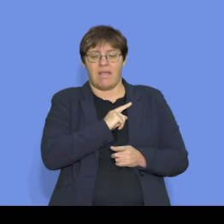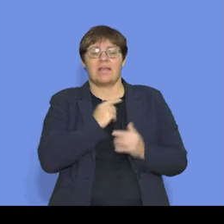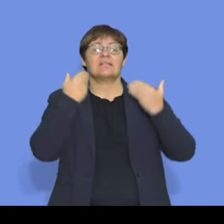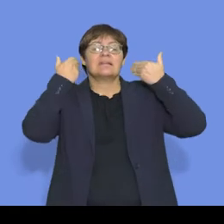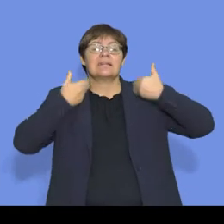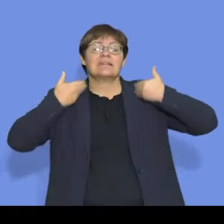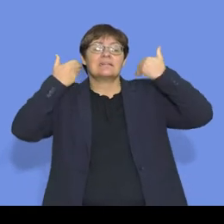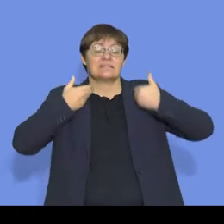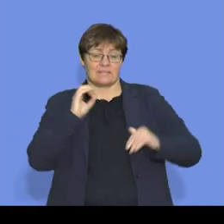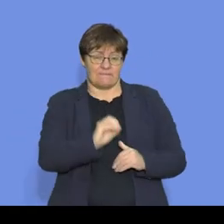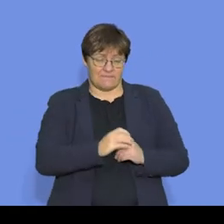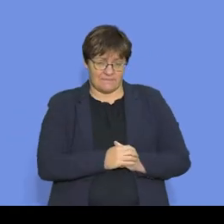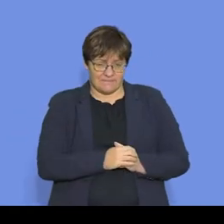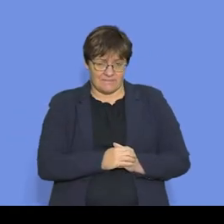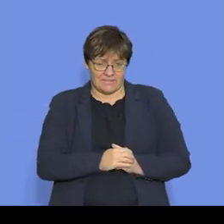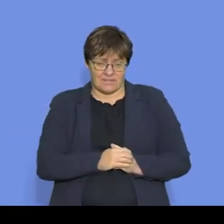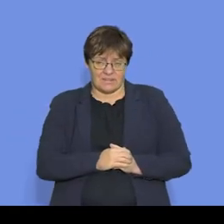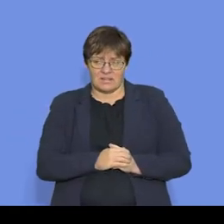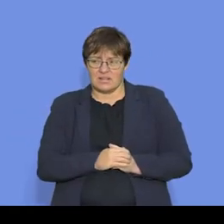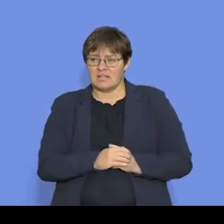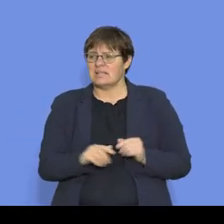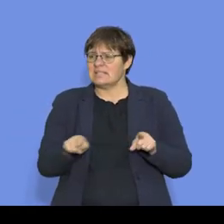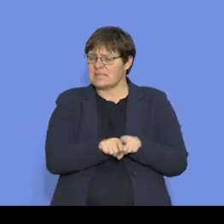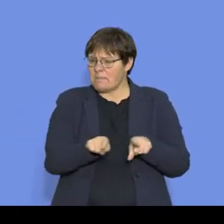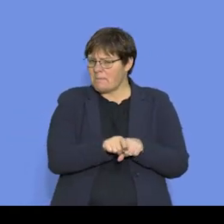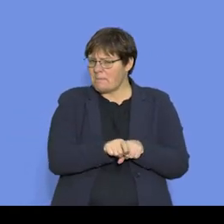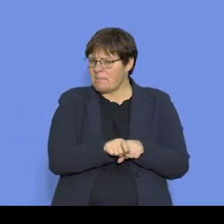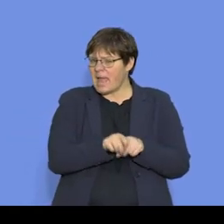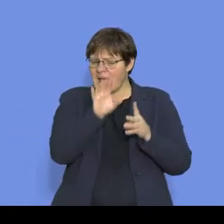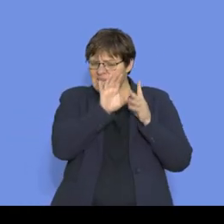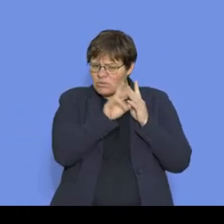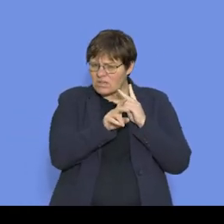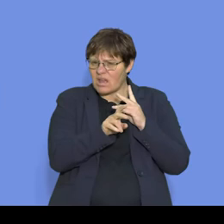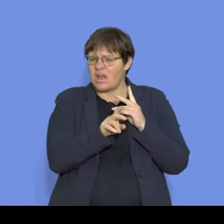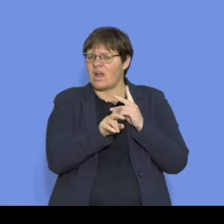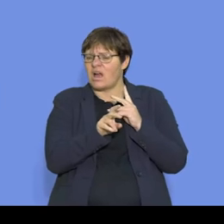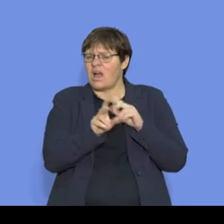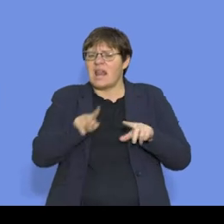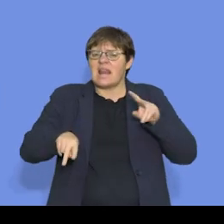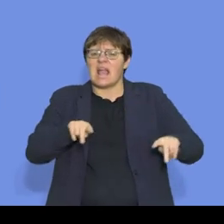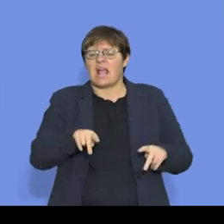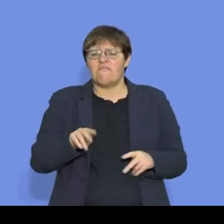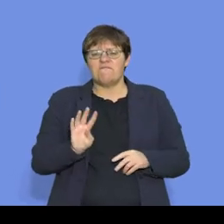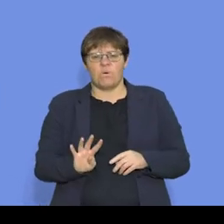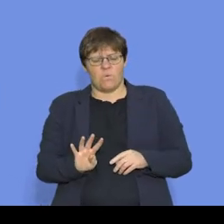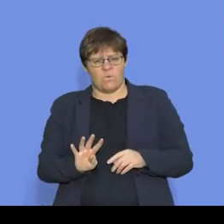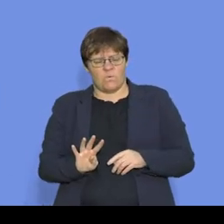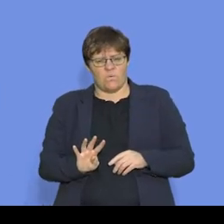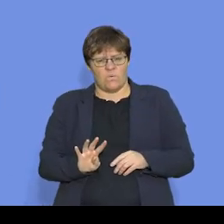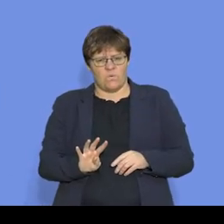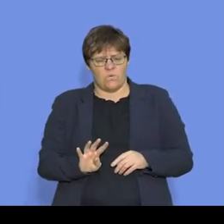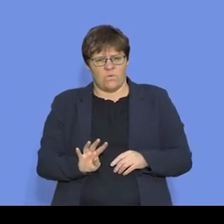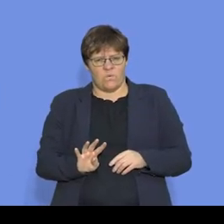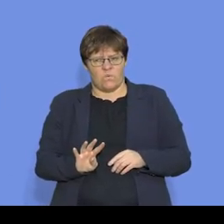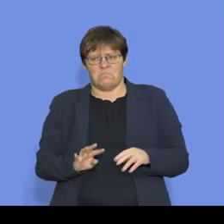gills, but it also has some characteristics of four-legged animals